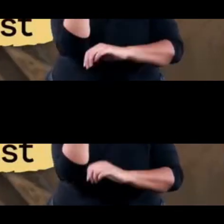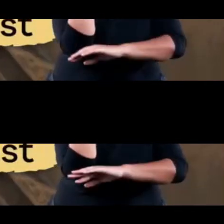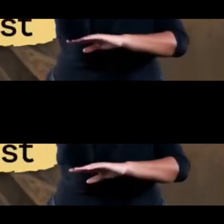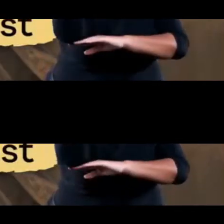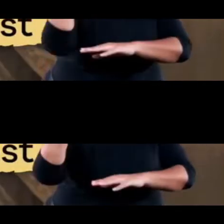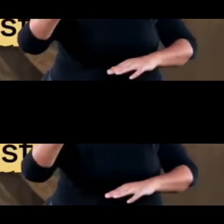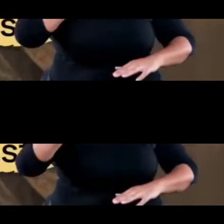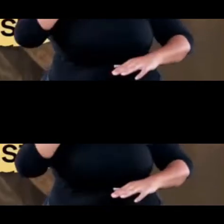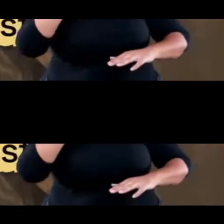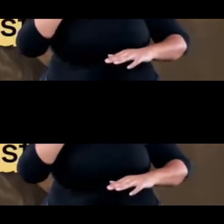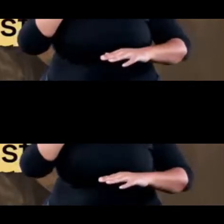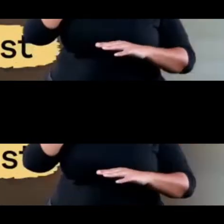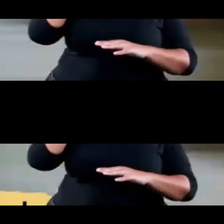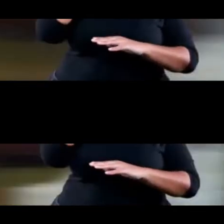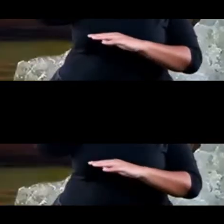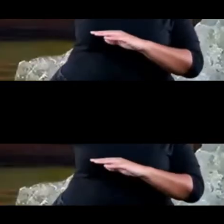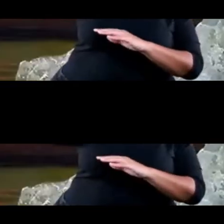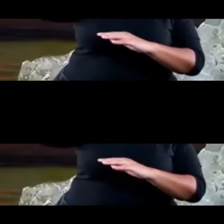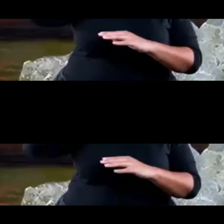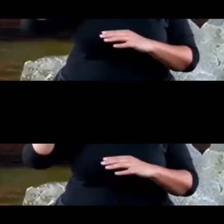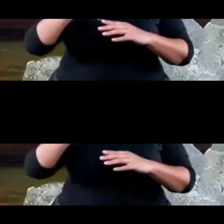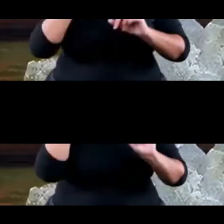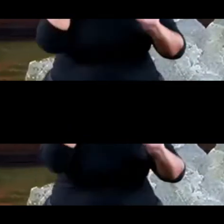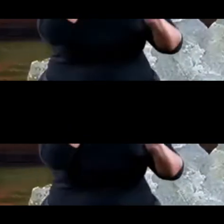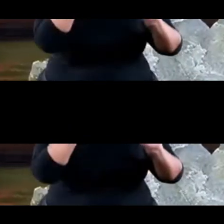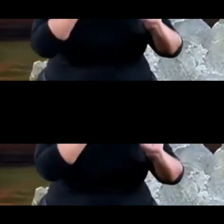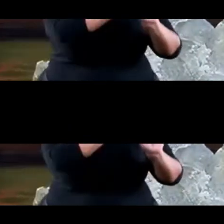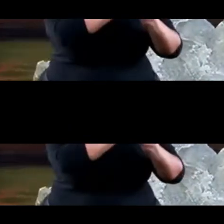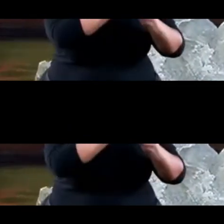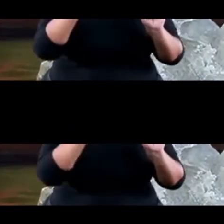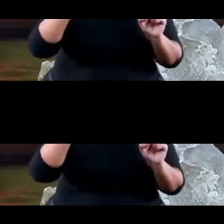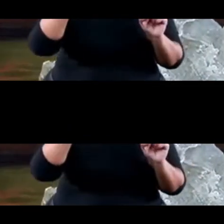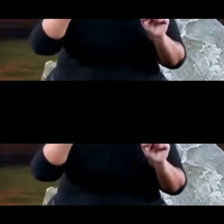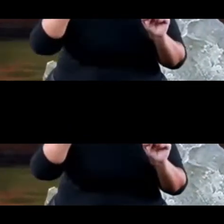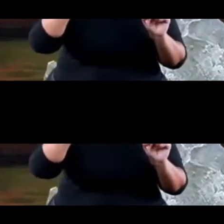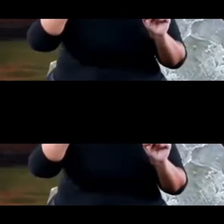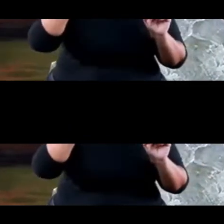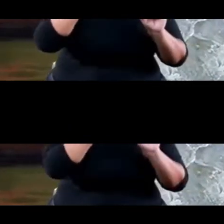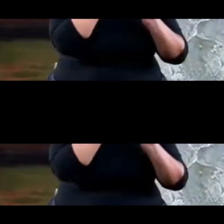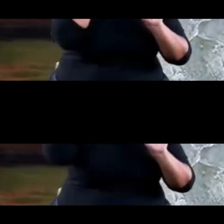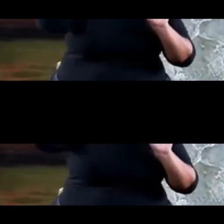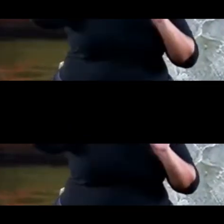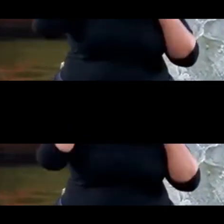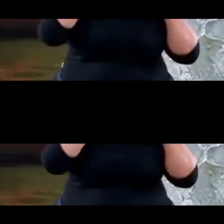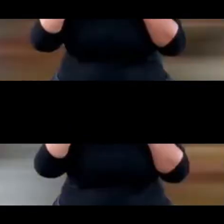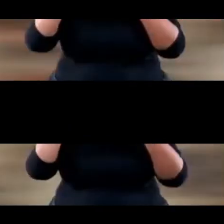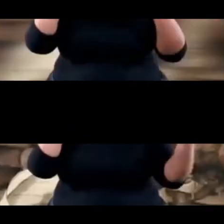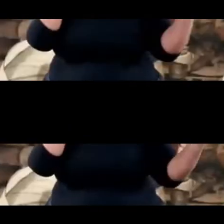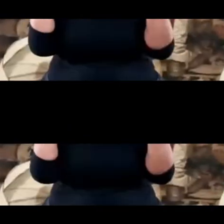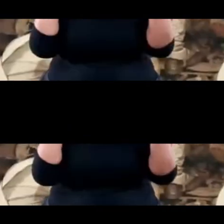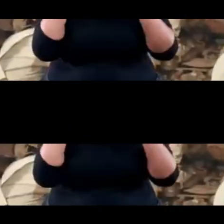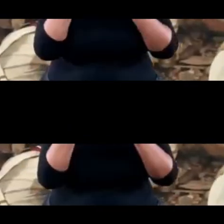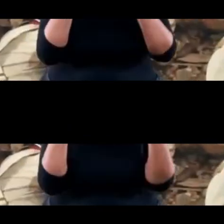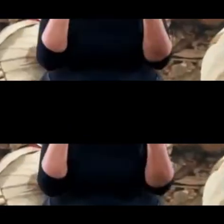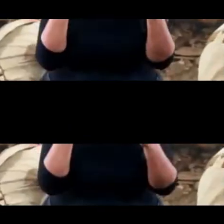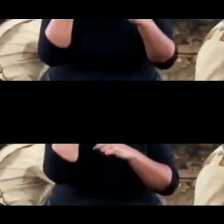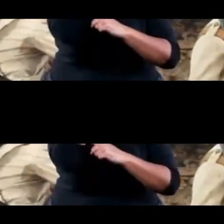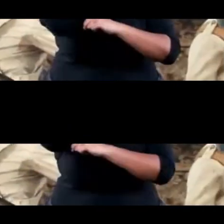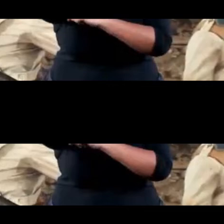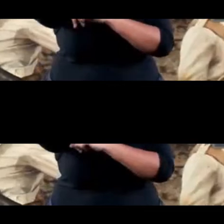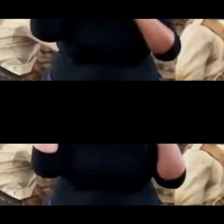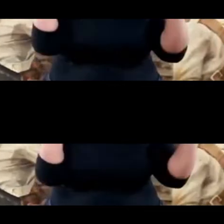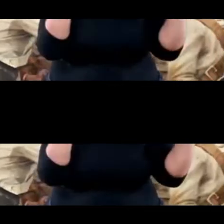you rebel or protest. The colonists' revolts eventually led to a big war. The war was called